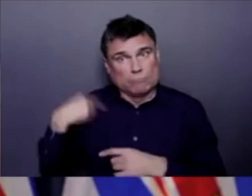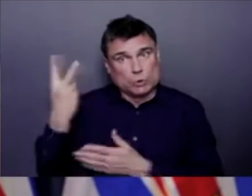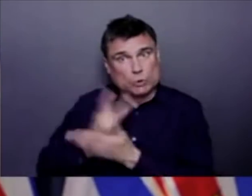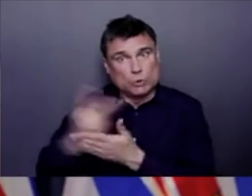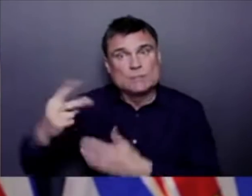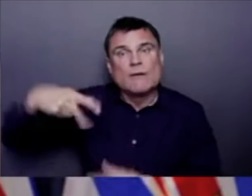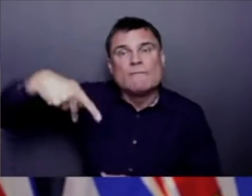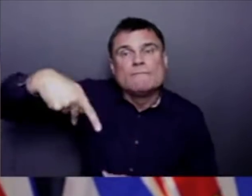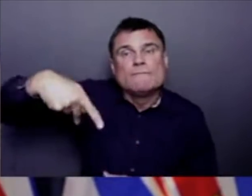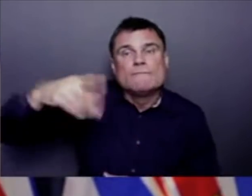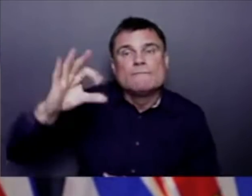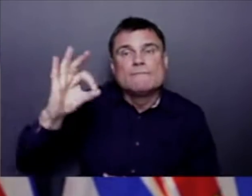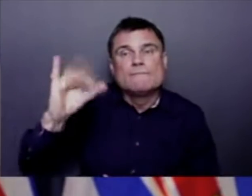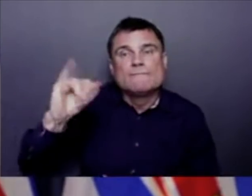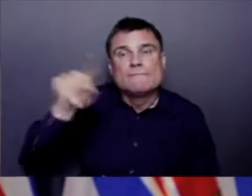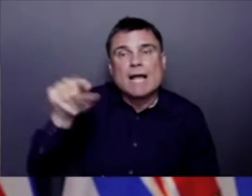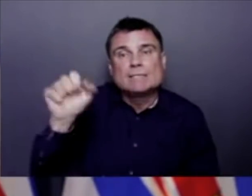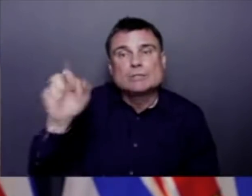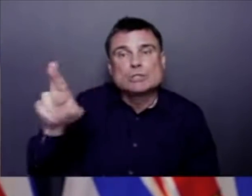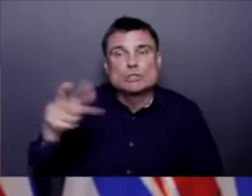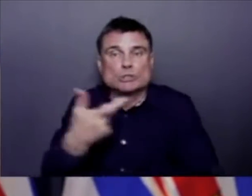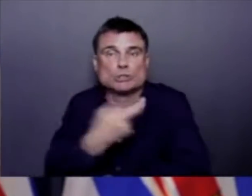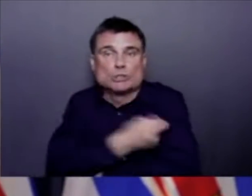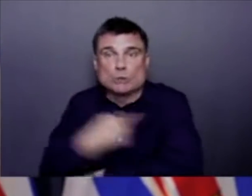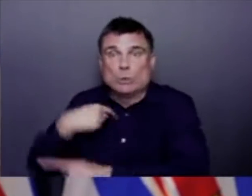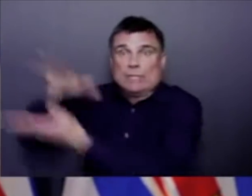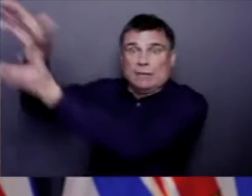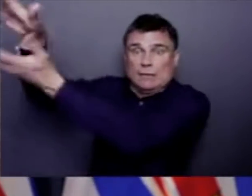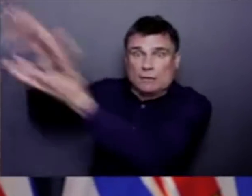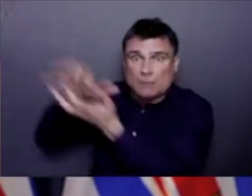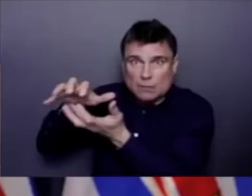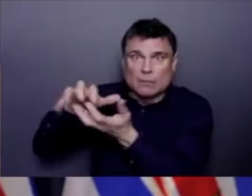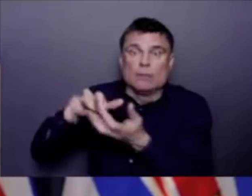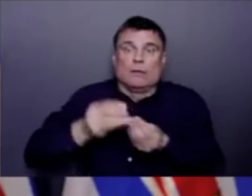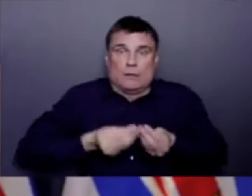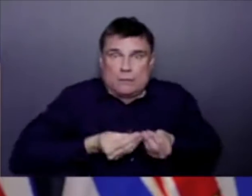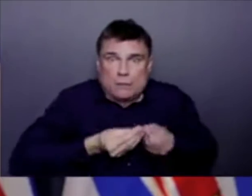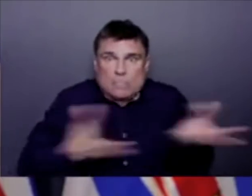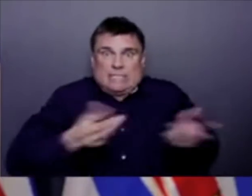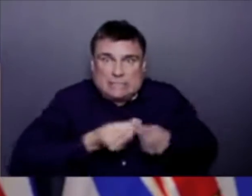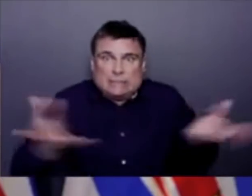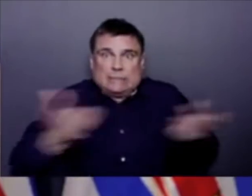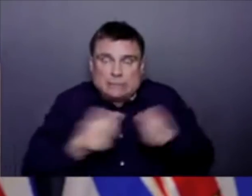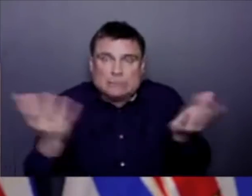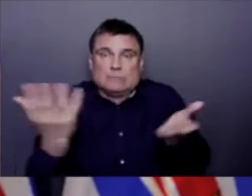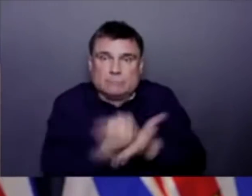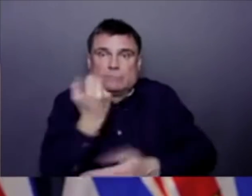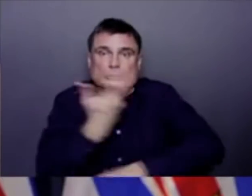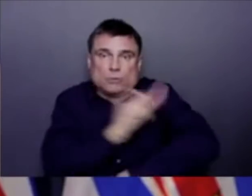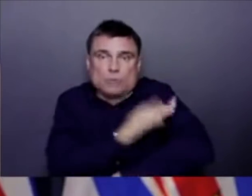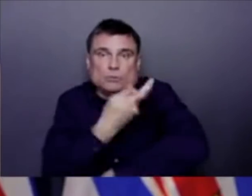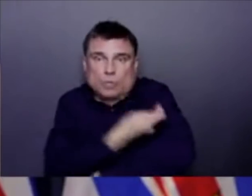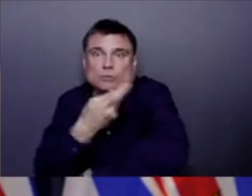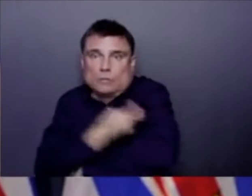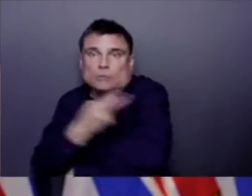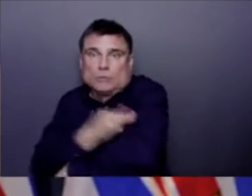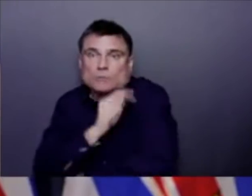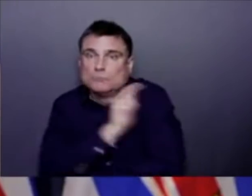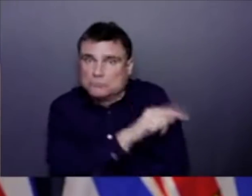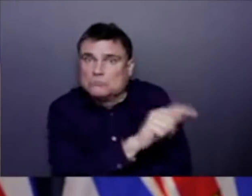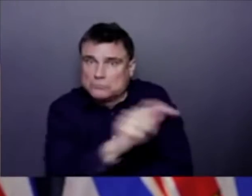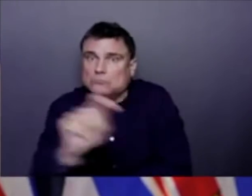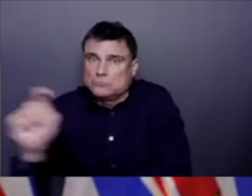starting the 28th, we're expecting 30 flats of 975, so that's about 29,250 roughly doses of